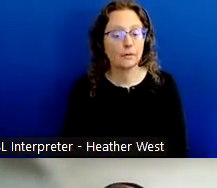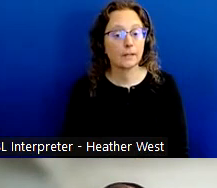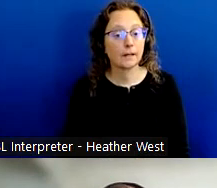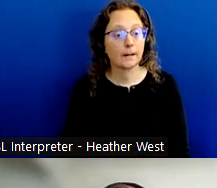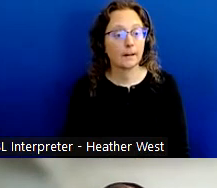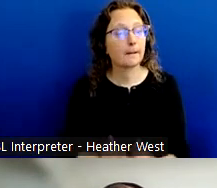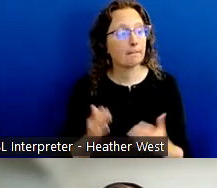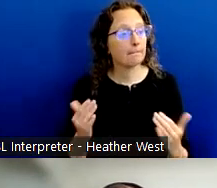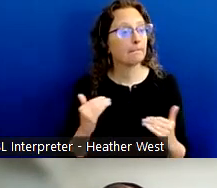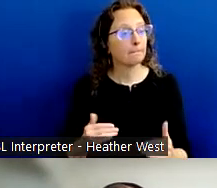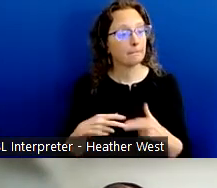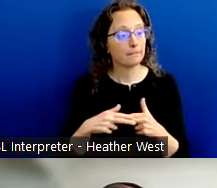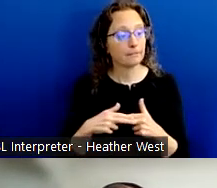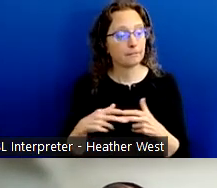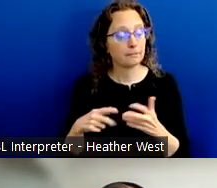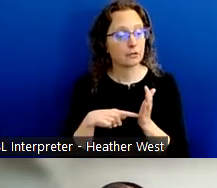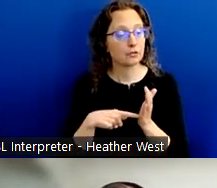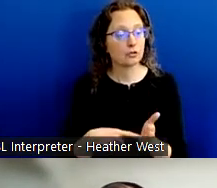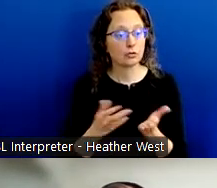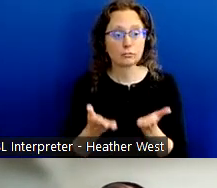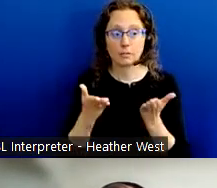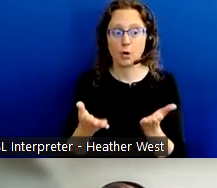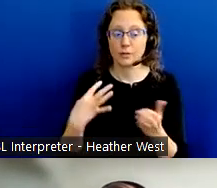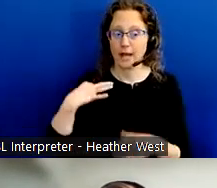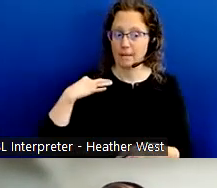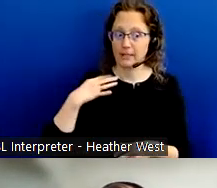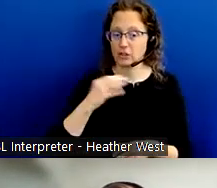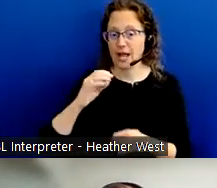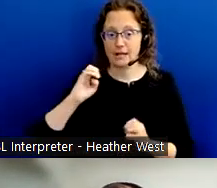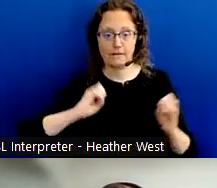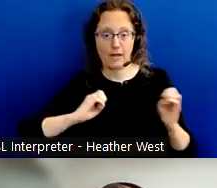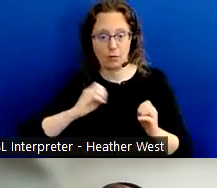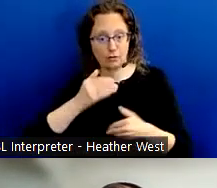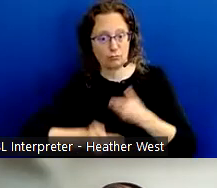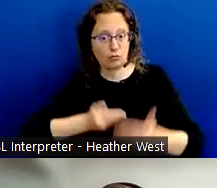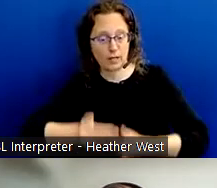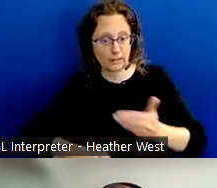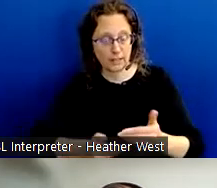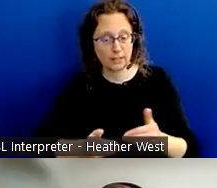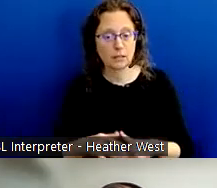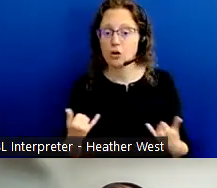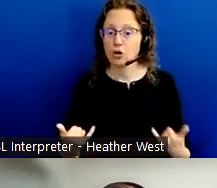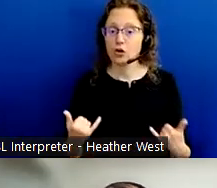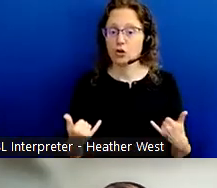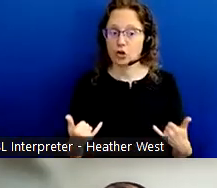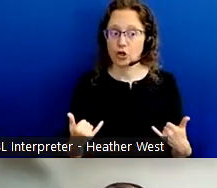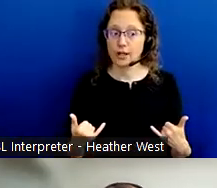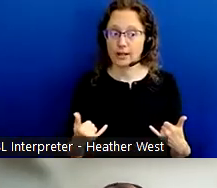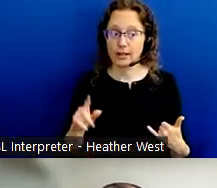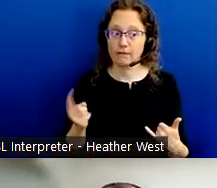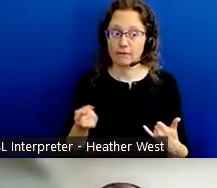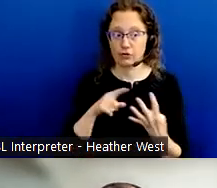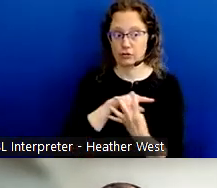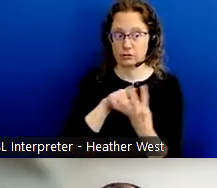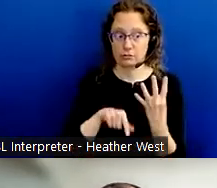And this slide shows the proposed application and evaluation process. We're currently in this first box,